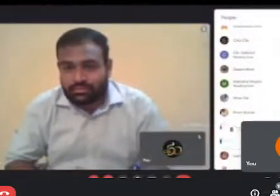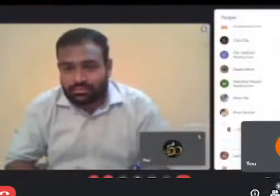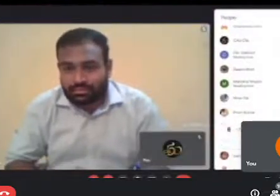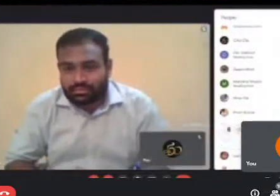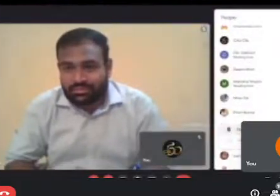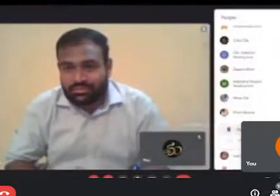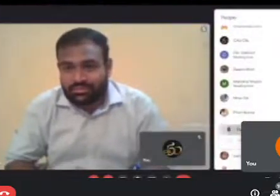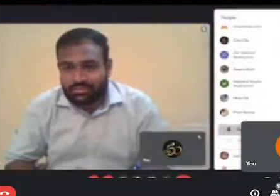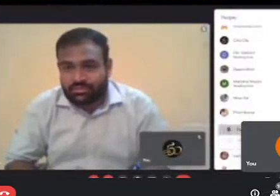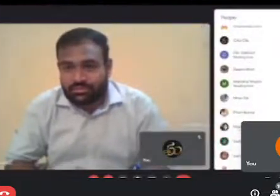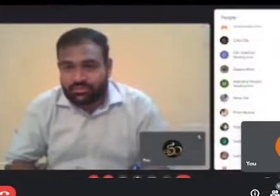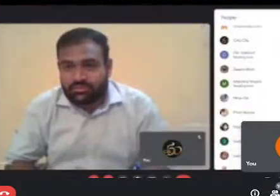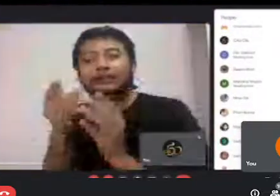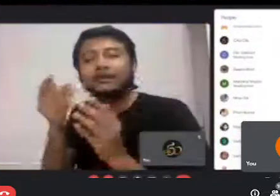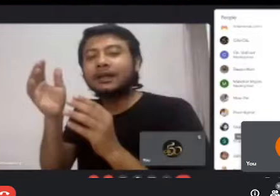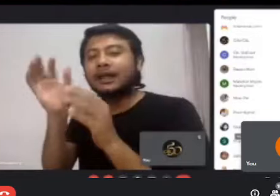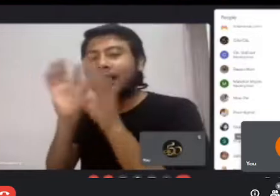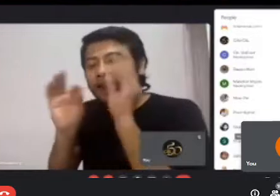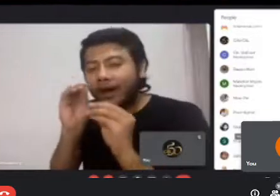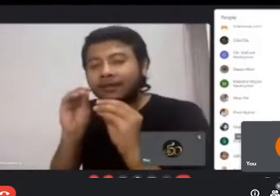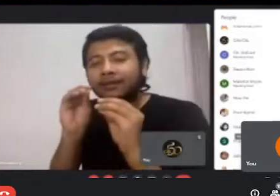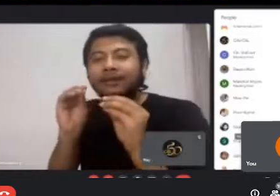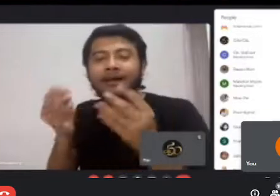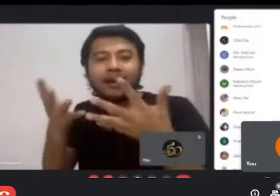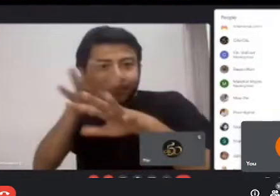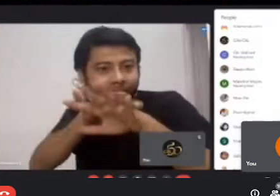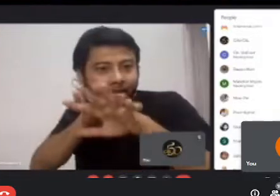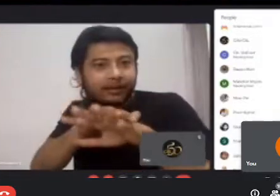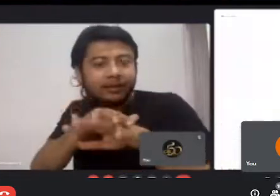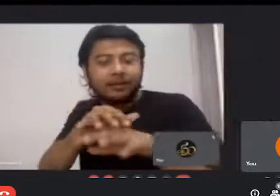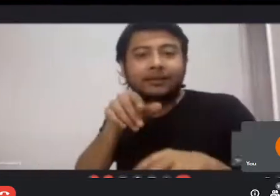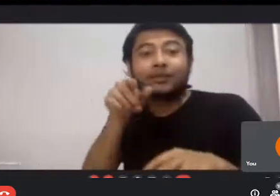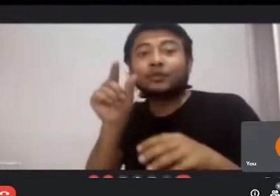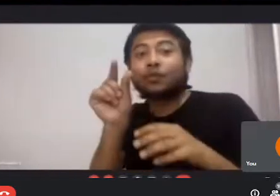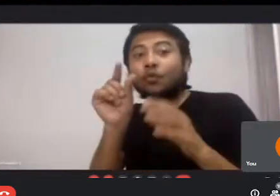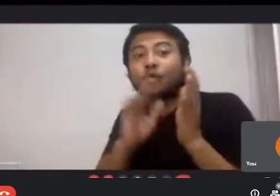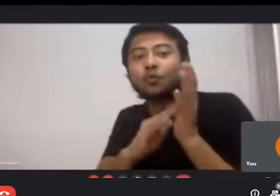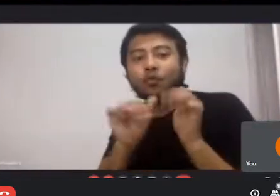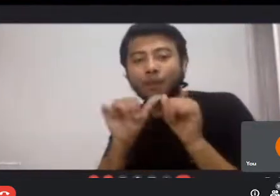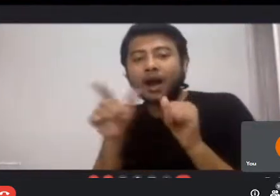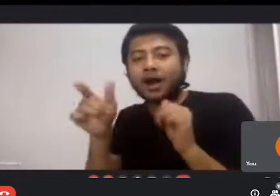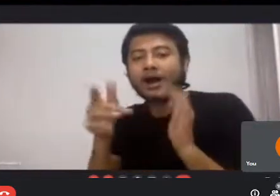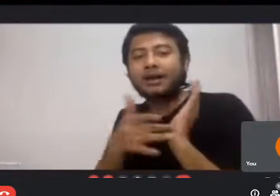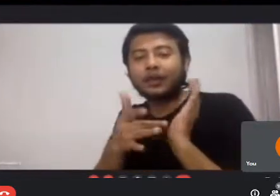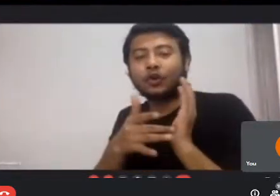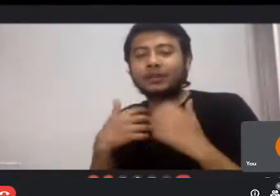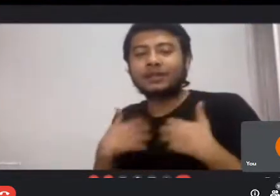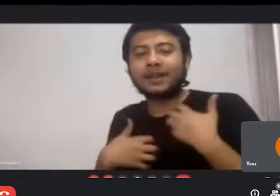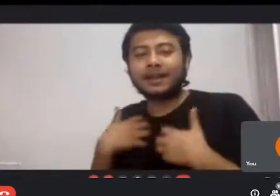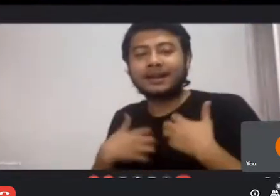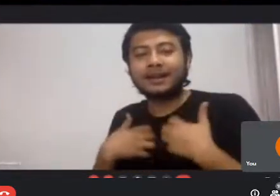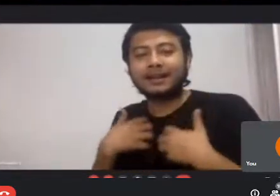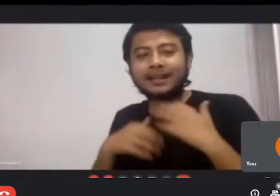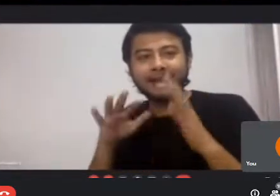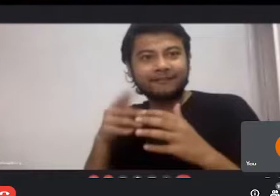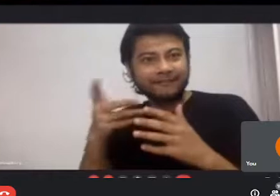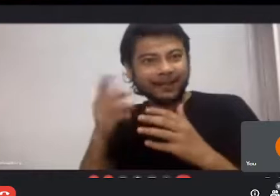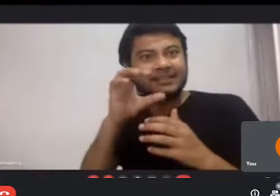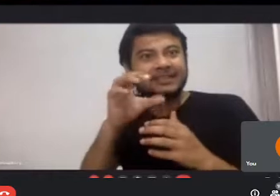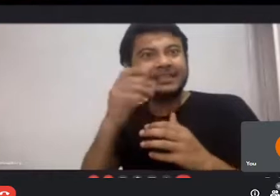And since we are interested in taking up new projects at the CIL through some